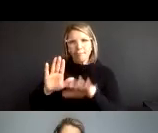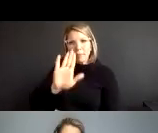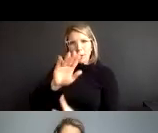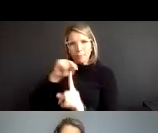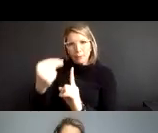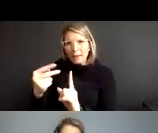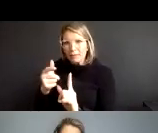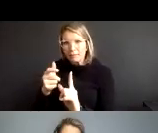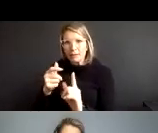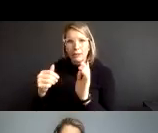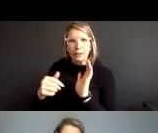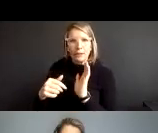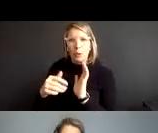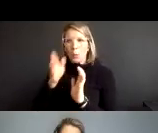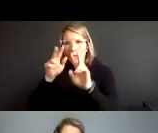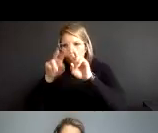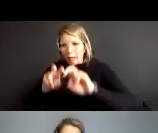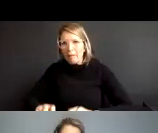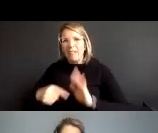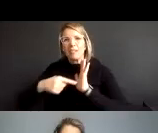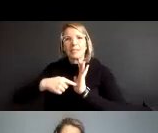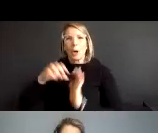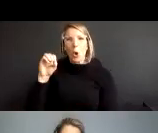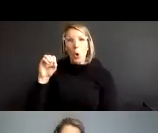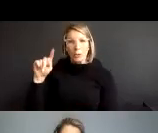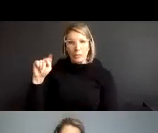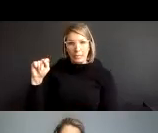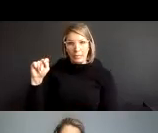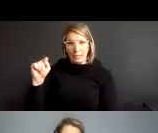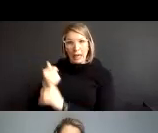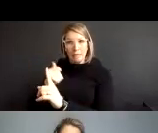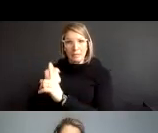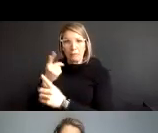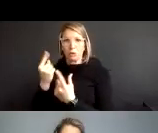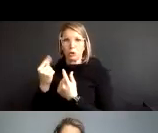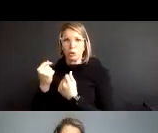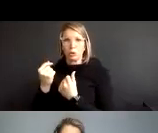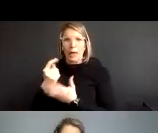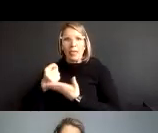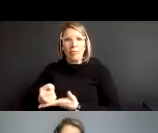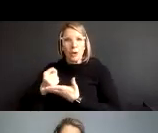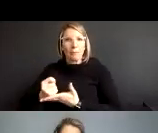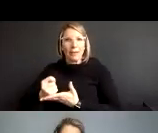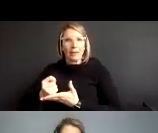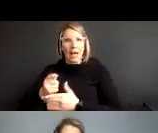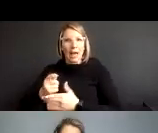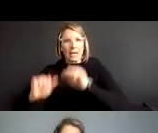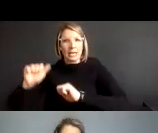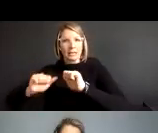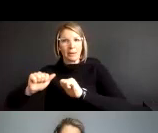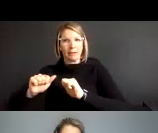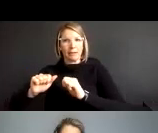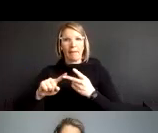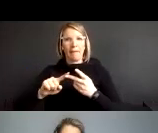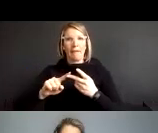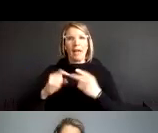say. So for example, an OT could do a functional assessment, whereas physiotherapy may look at maybe there's a